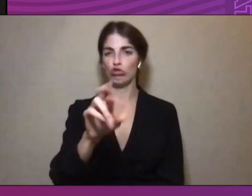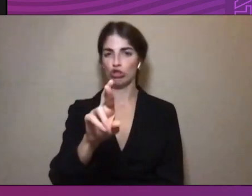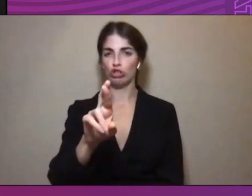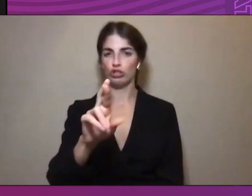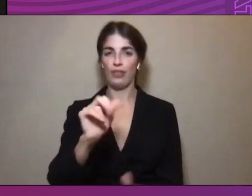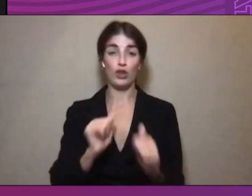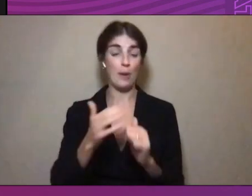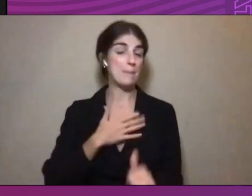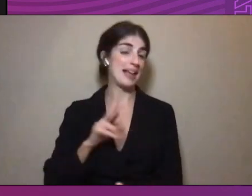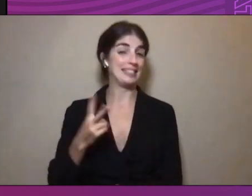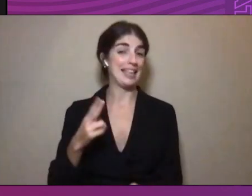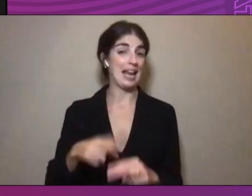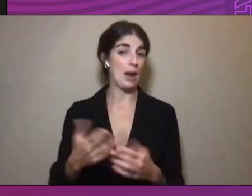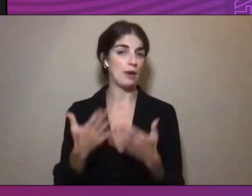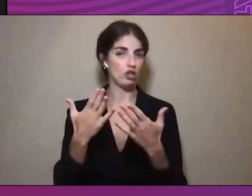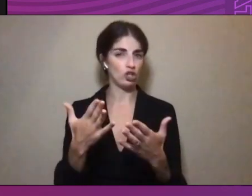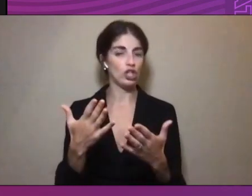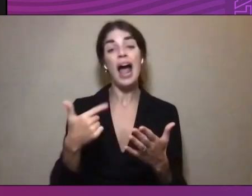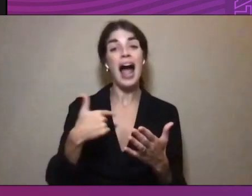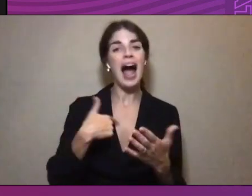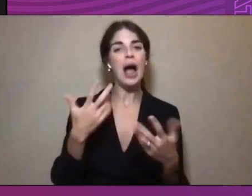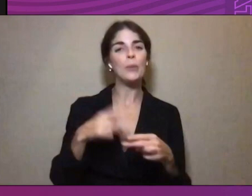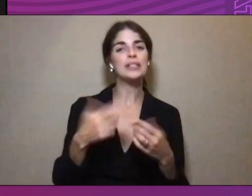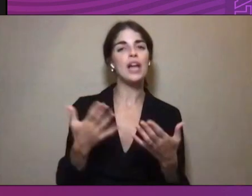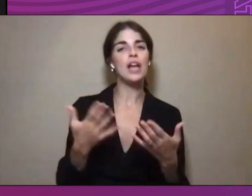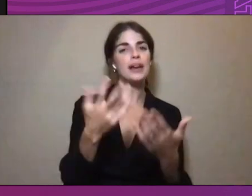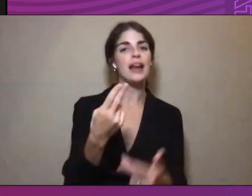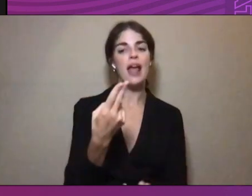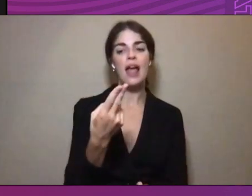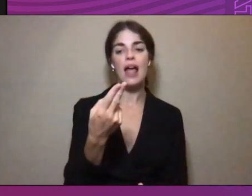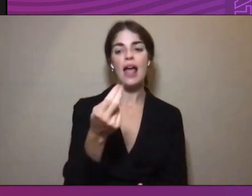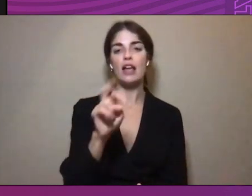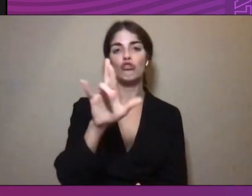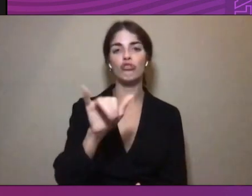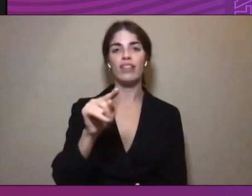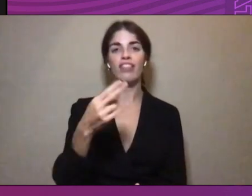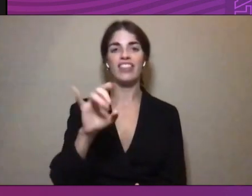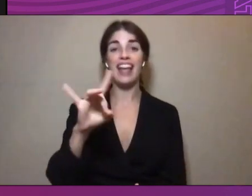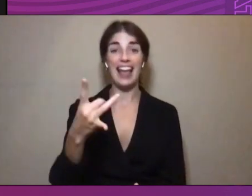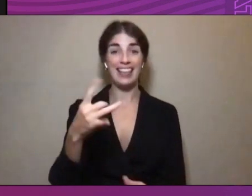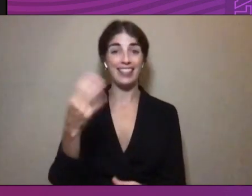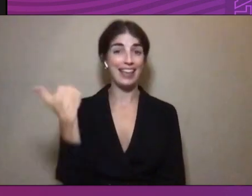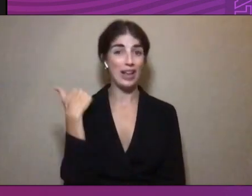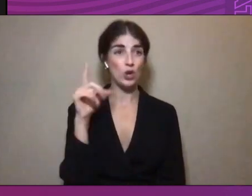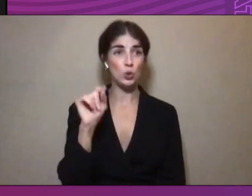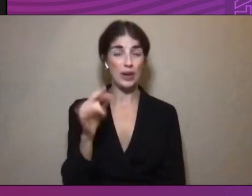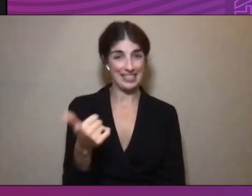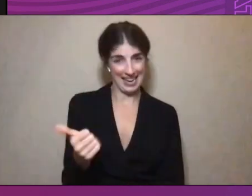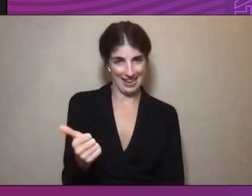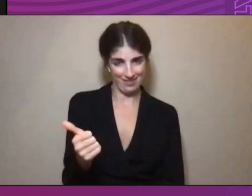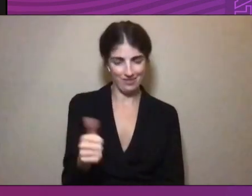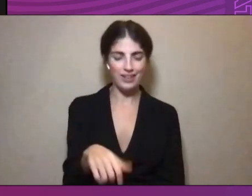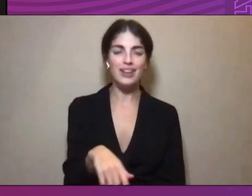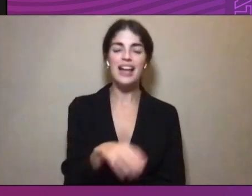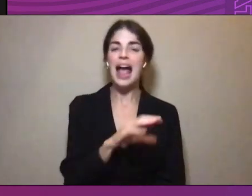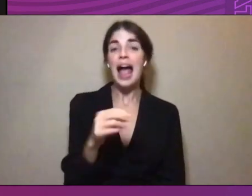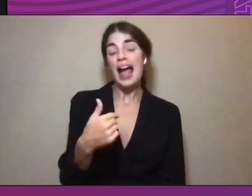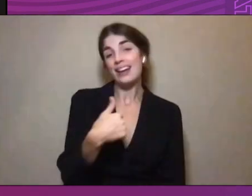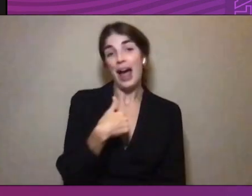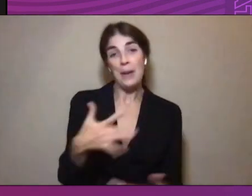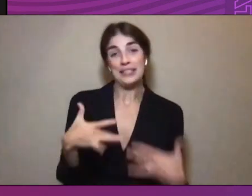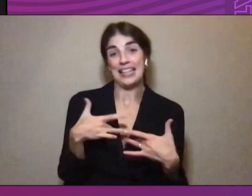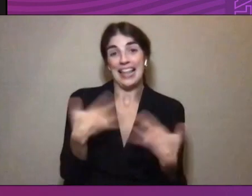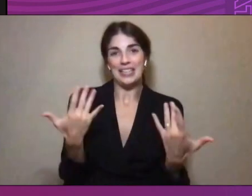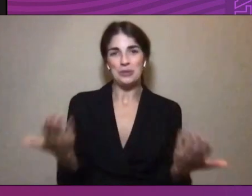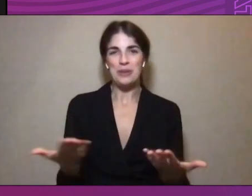was nominated for Henry VIII in 2010, also for the Folger Theatre, and I'm delighted to be here. Yeah,